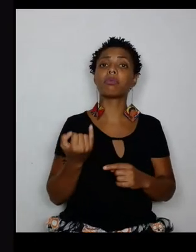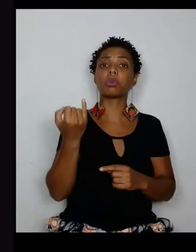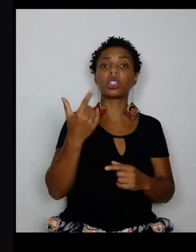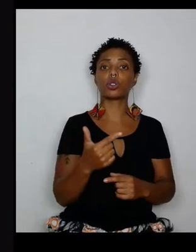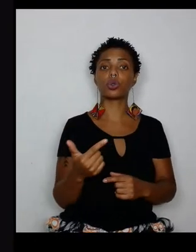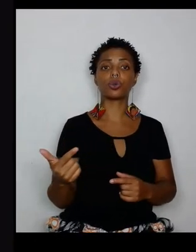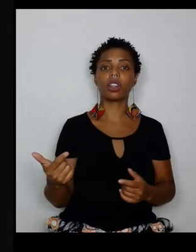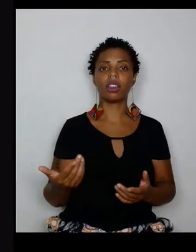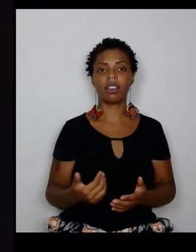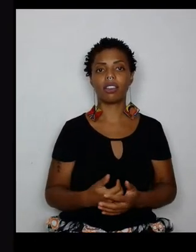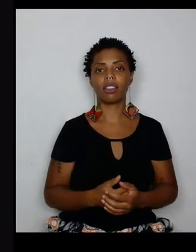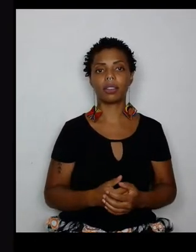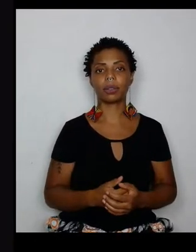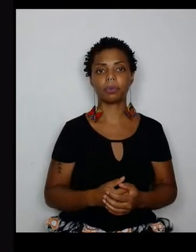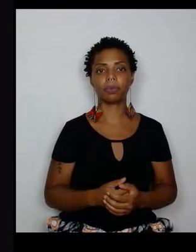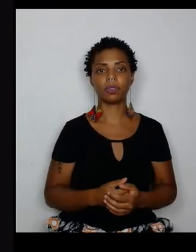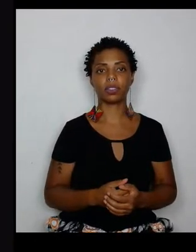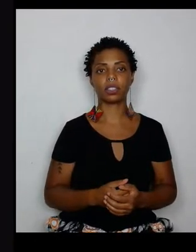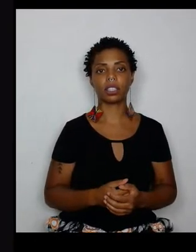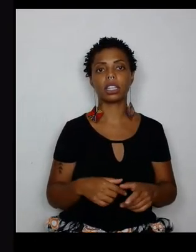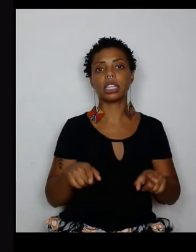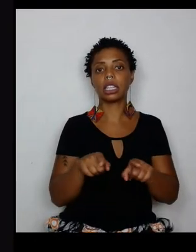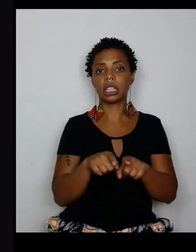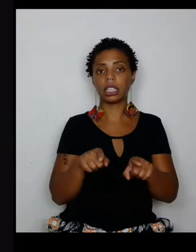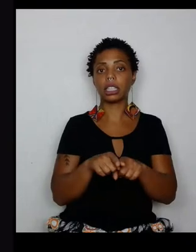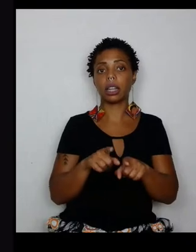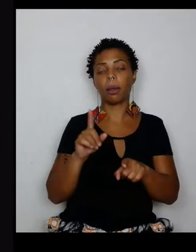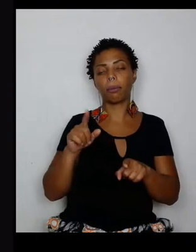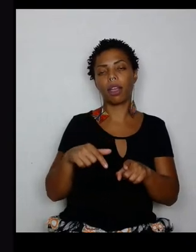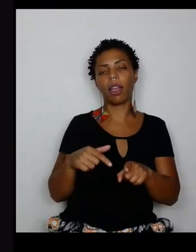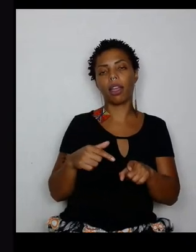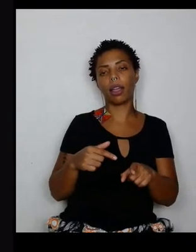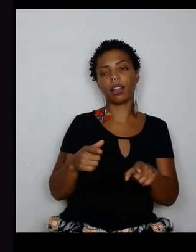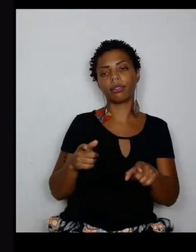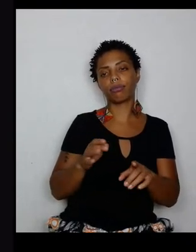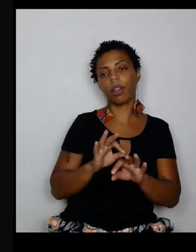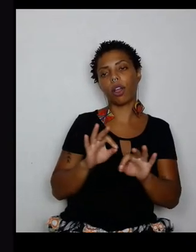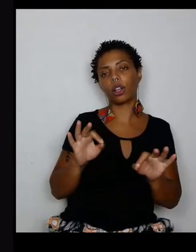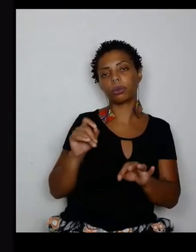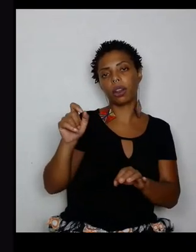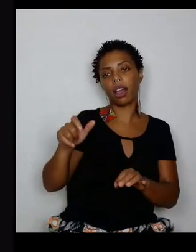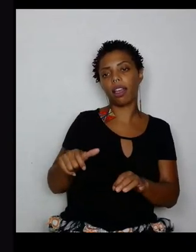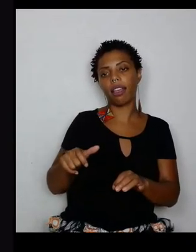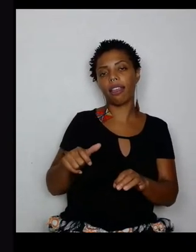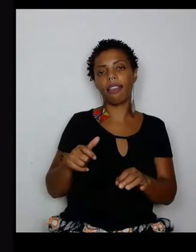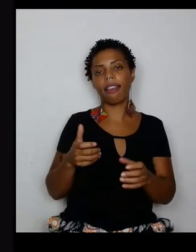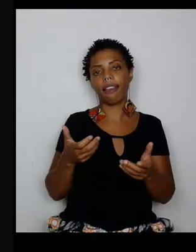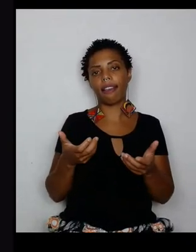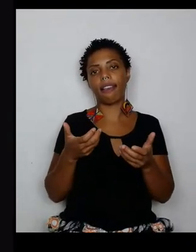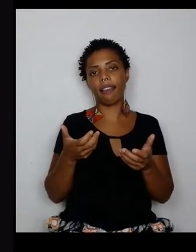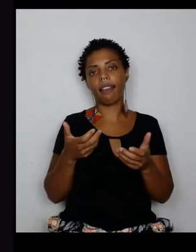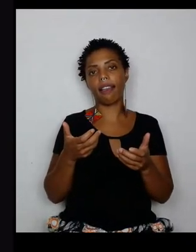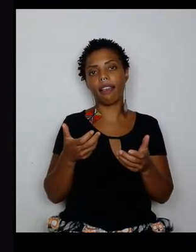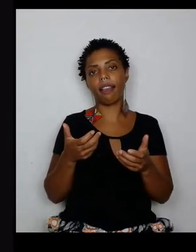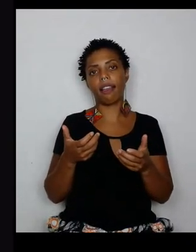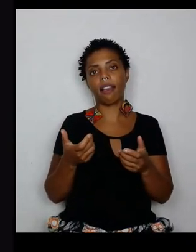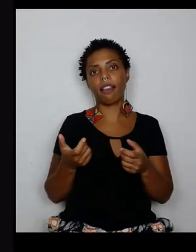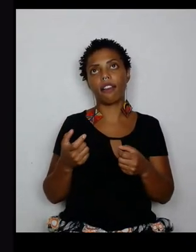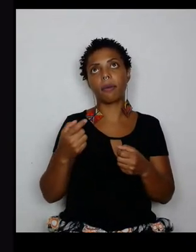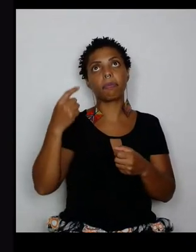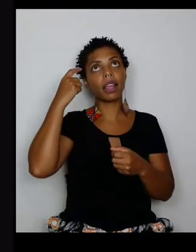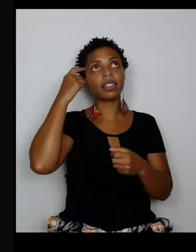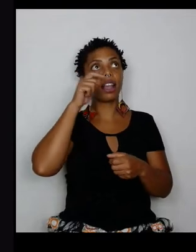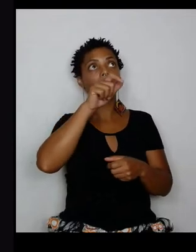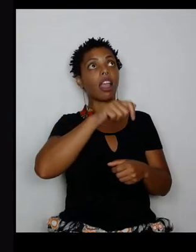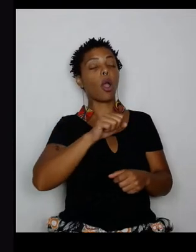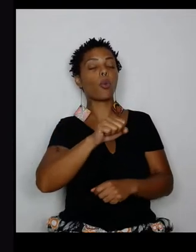a somewhat flawed heroic longing of the western imagination but as and as it has always been